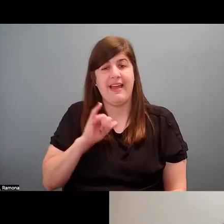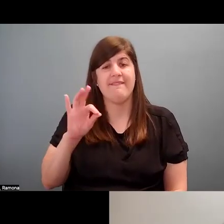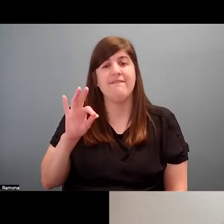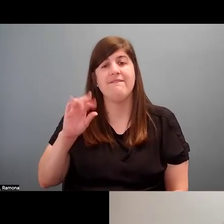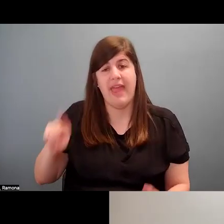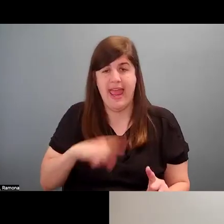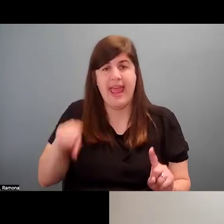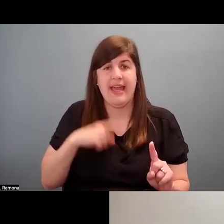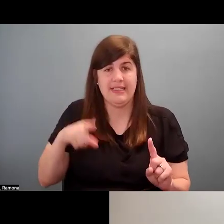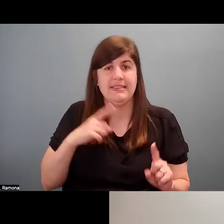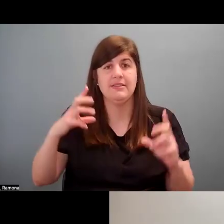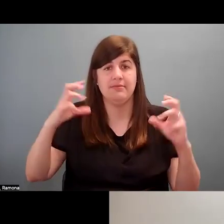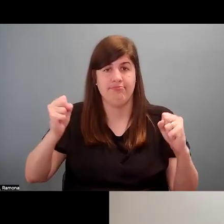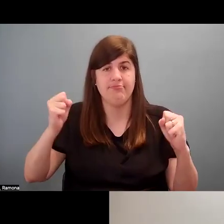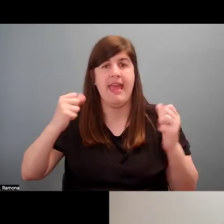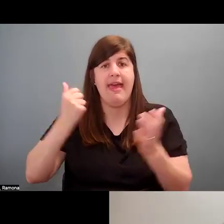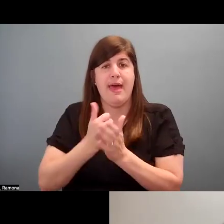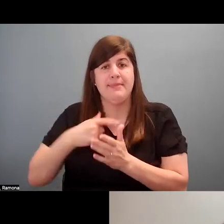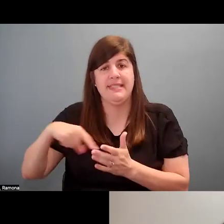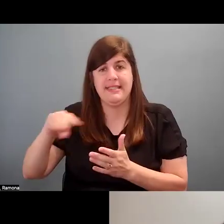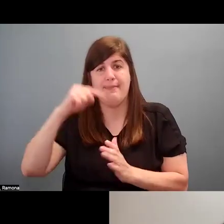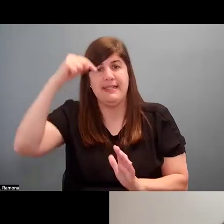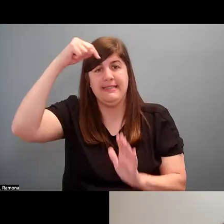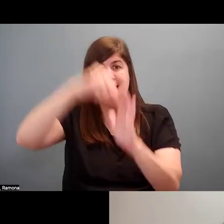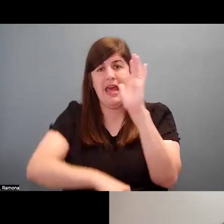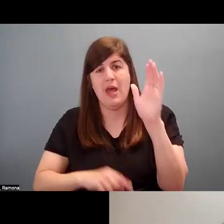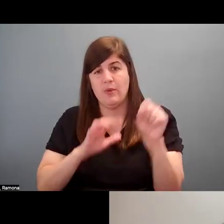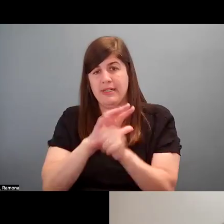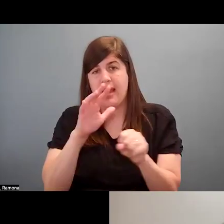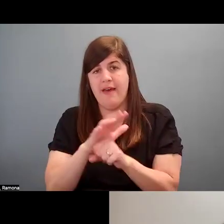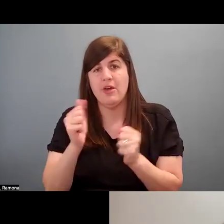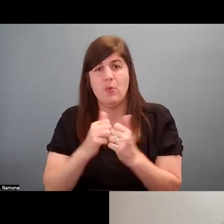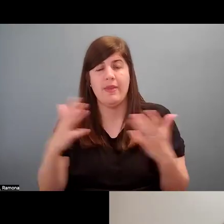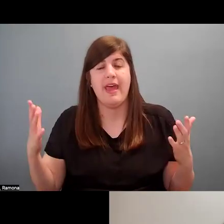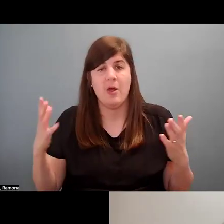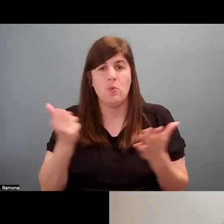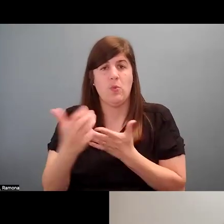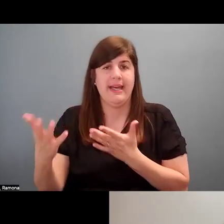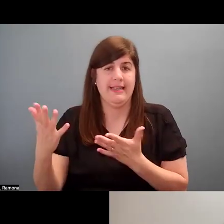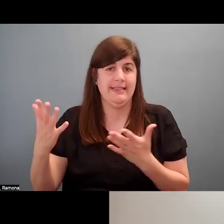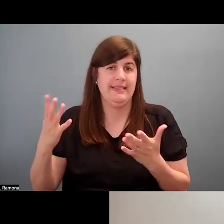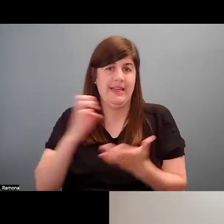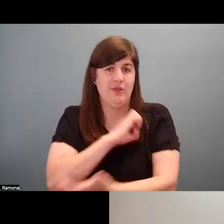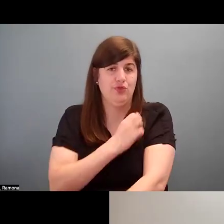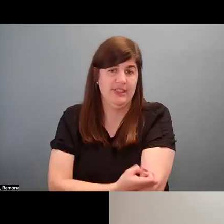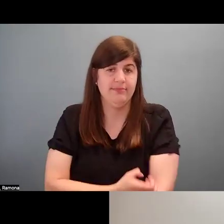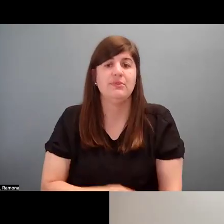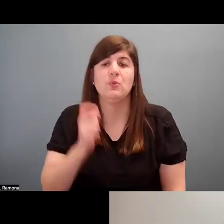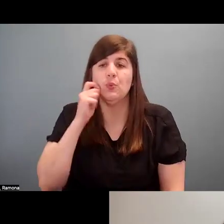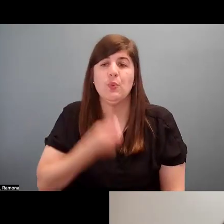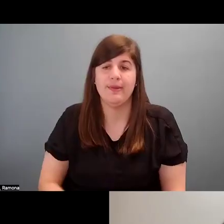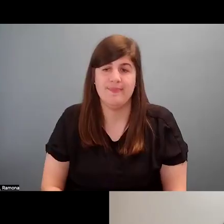torpedoes. on Yeah. to. And that helps them like get down far enough without having to expend energy. Um, cool.